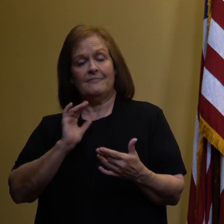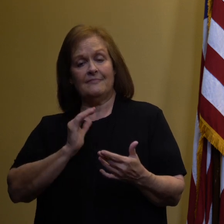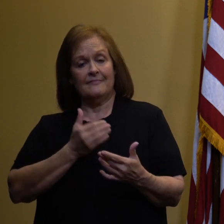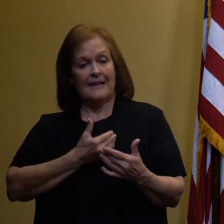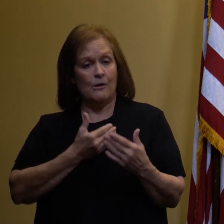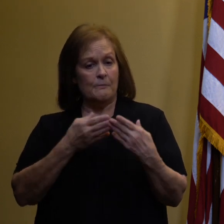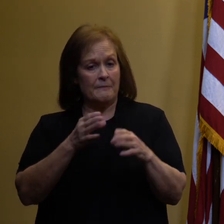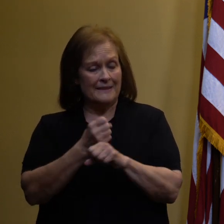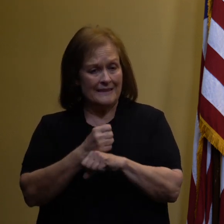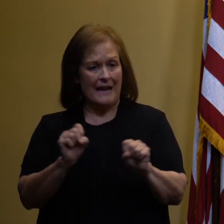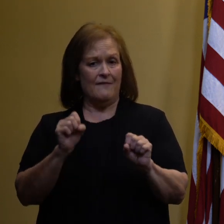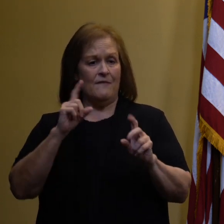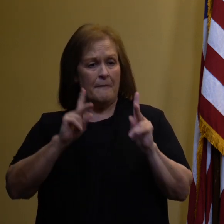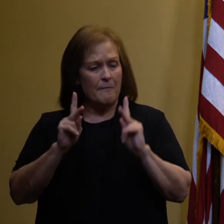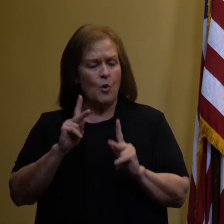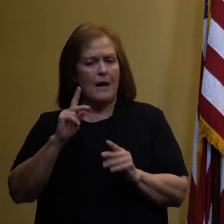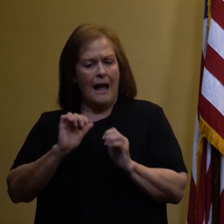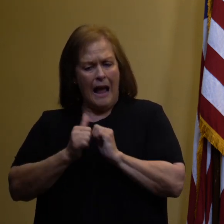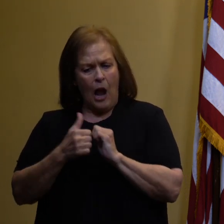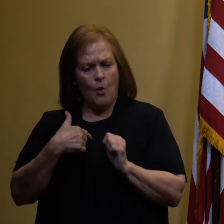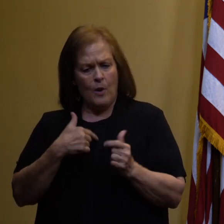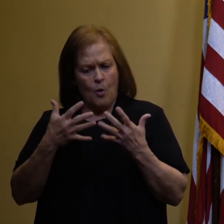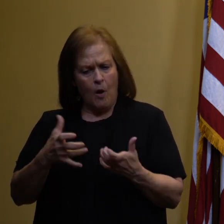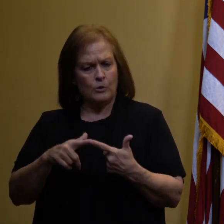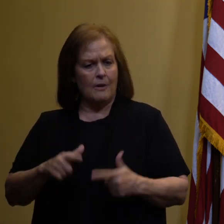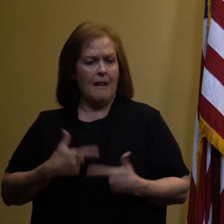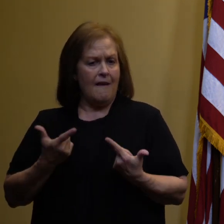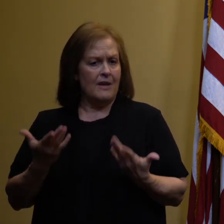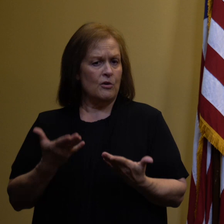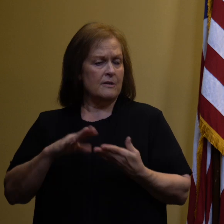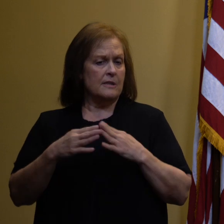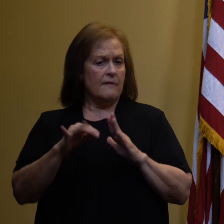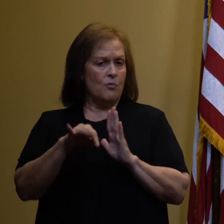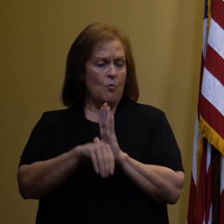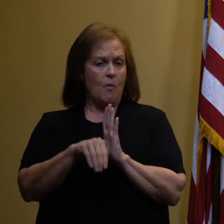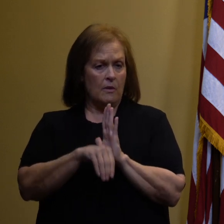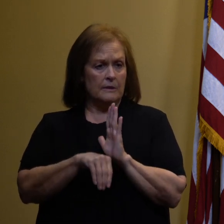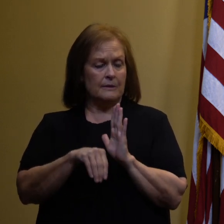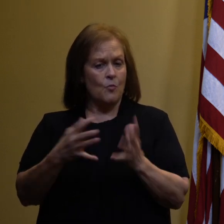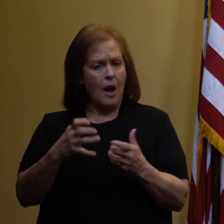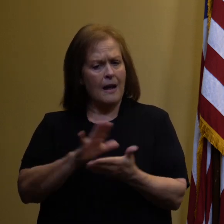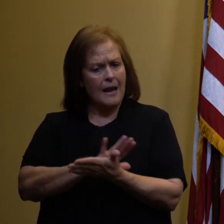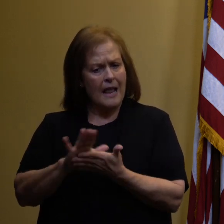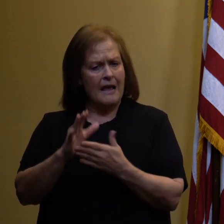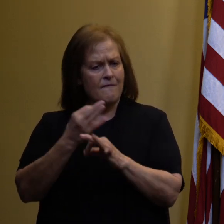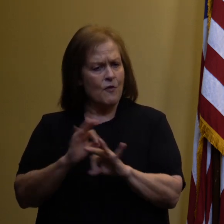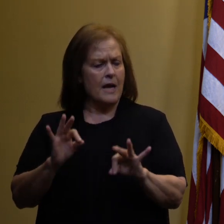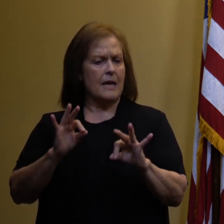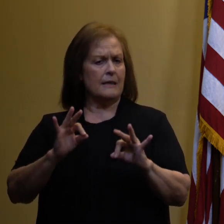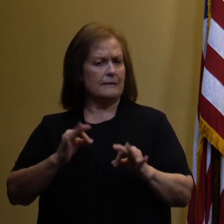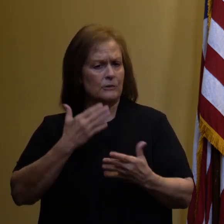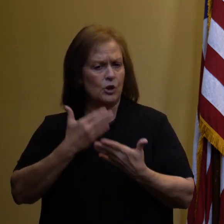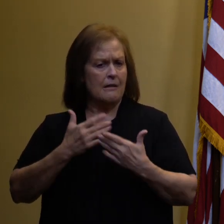public safety. And it just speaks to how we want to live in the city of New Orleans. Clean, free, quality of